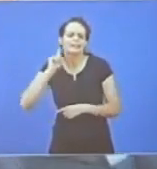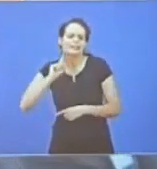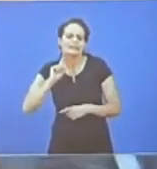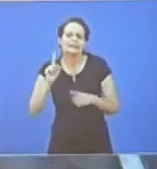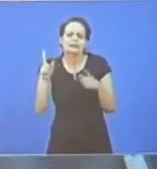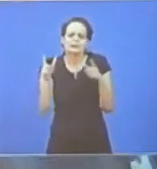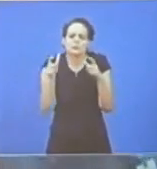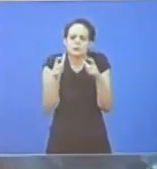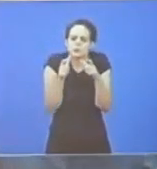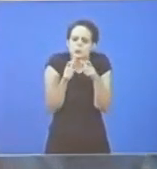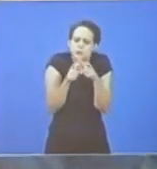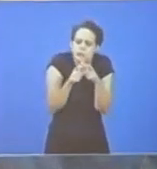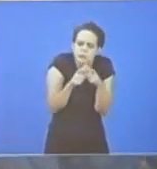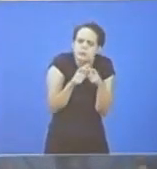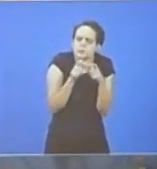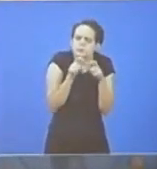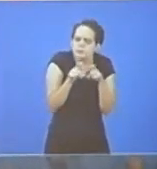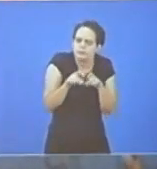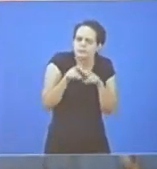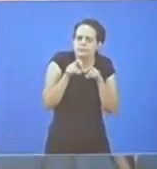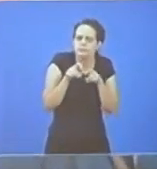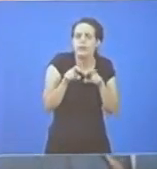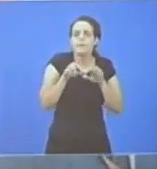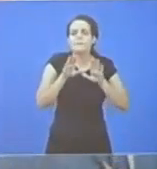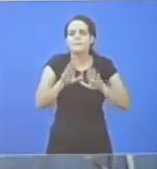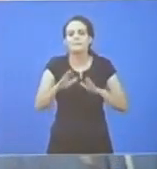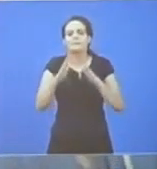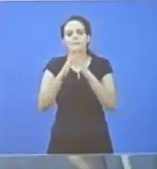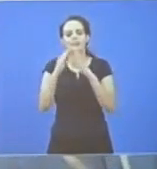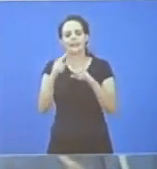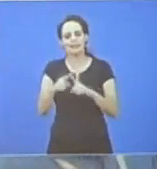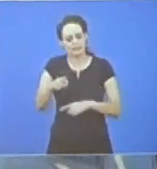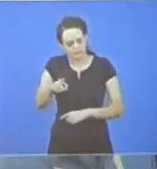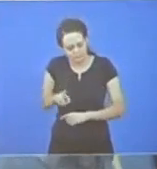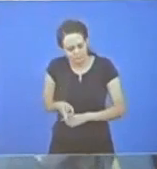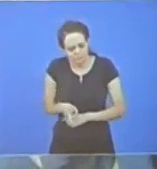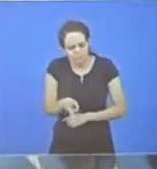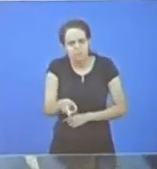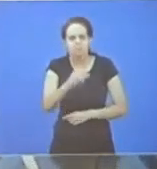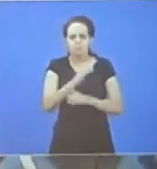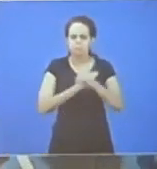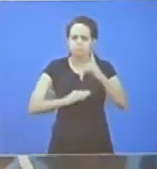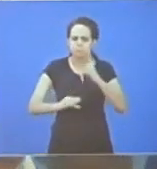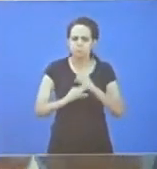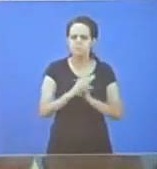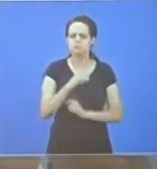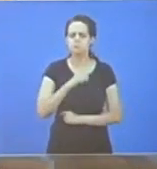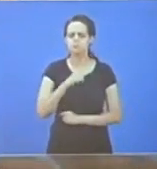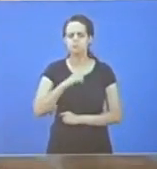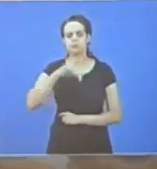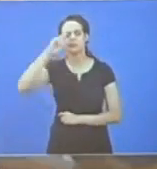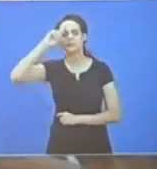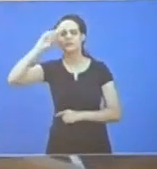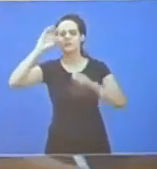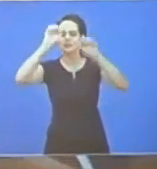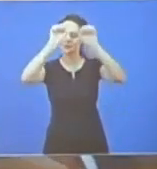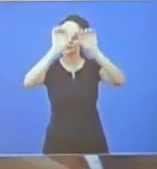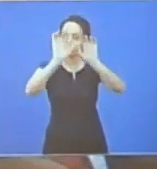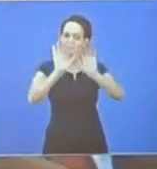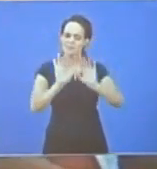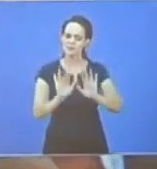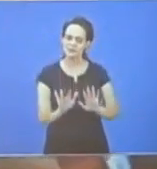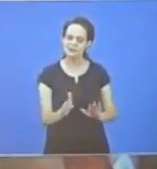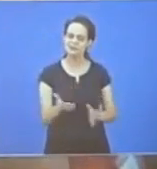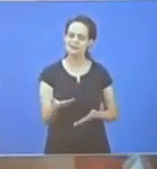Because those are very small cities, small town, and we see that the Holy Spirit is blessing and they are following